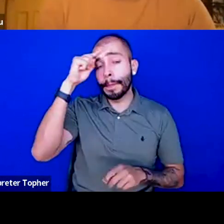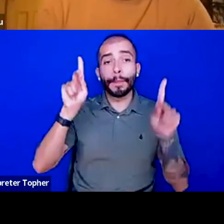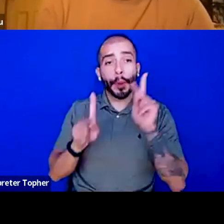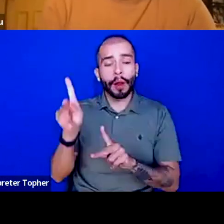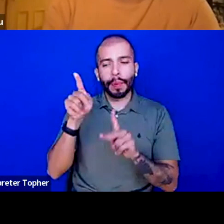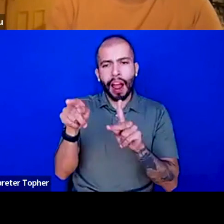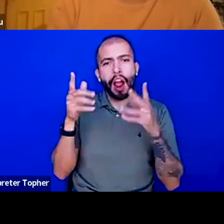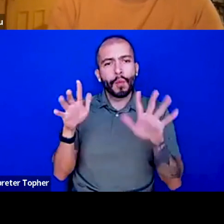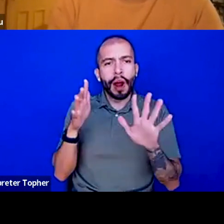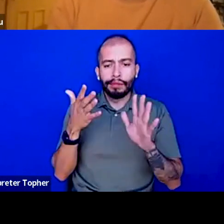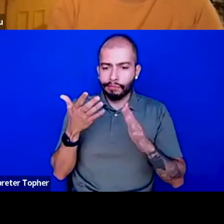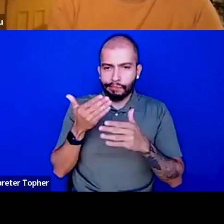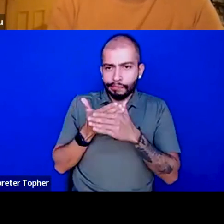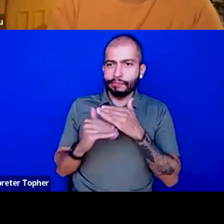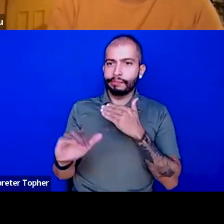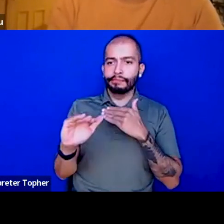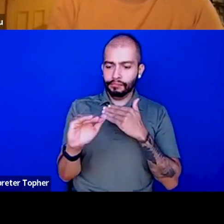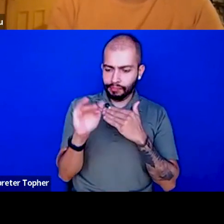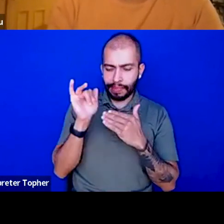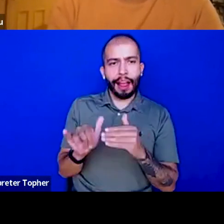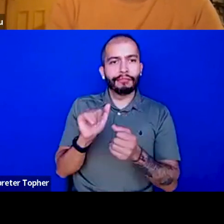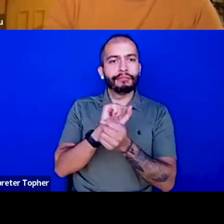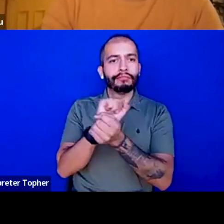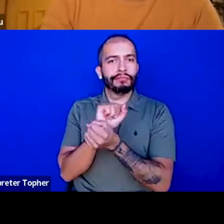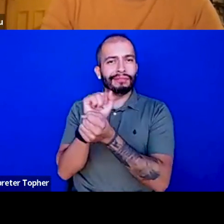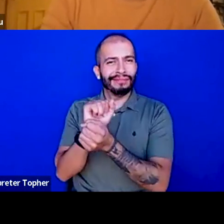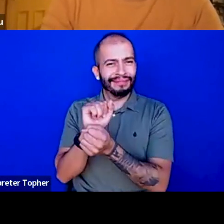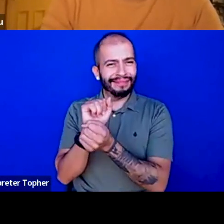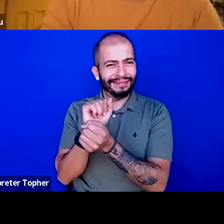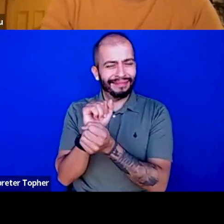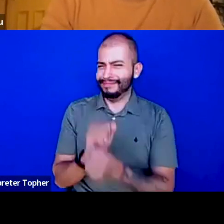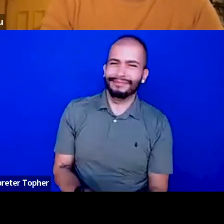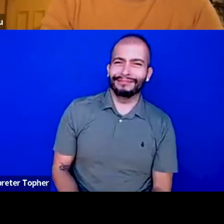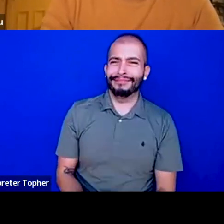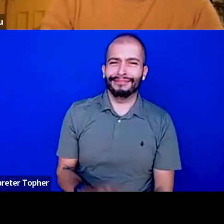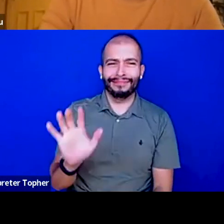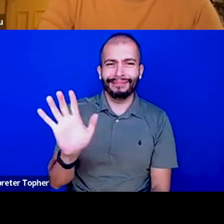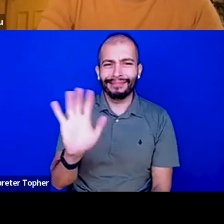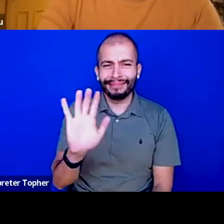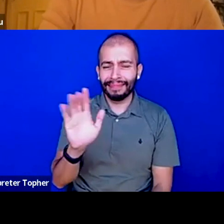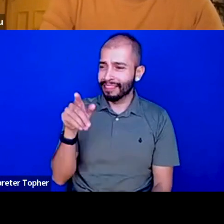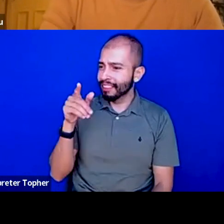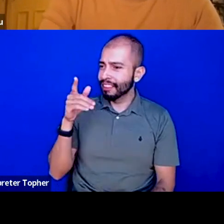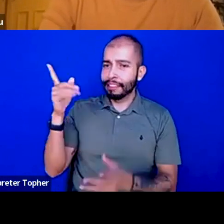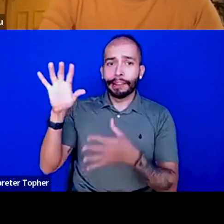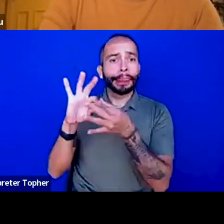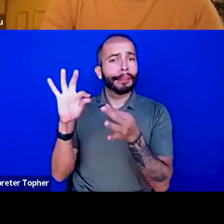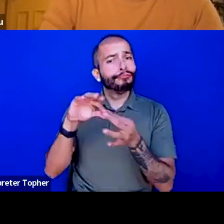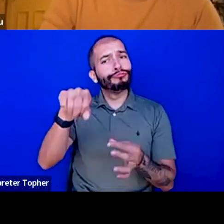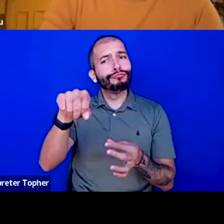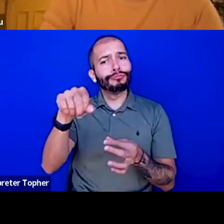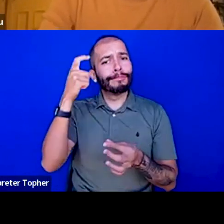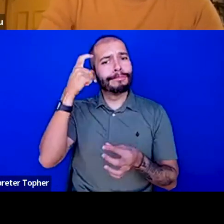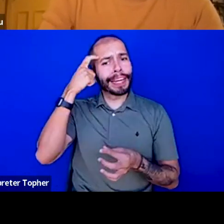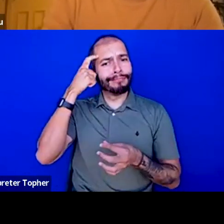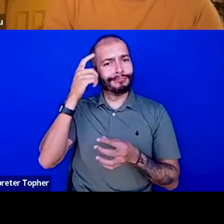had drapetomania, it would make them want to escape their confinement, and that is disabling. And so